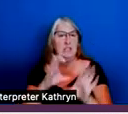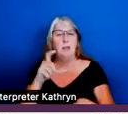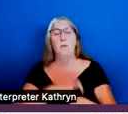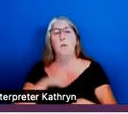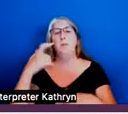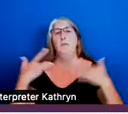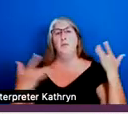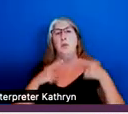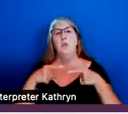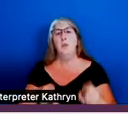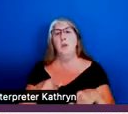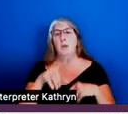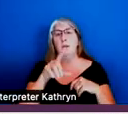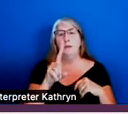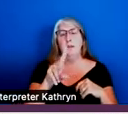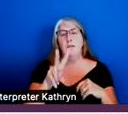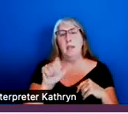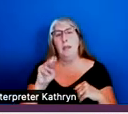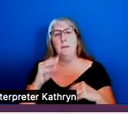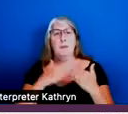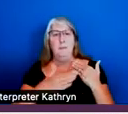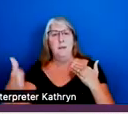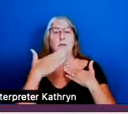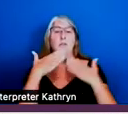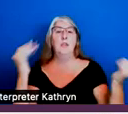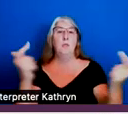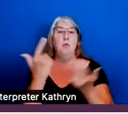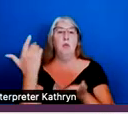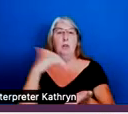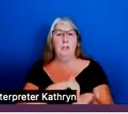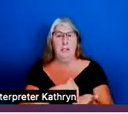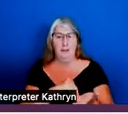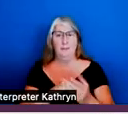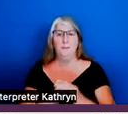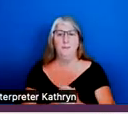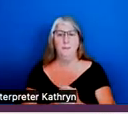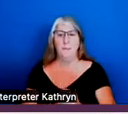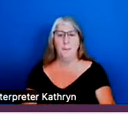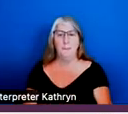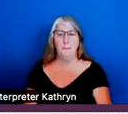joy during DVAM and beyond. So thank you all again for joining us.